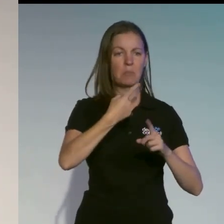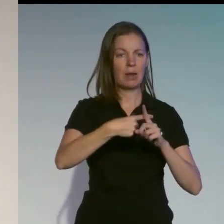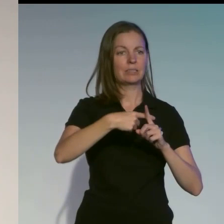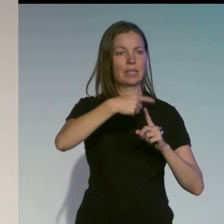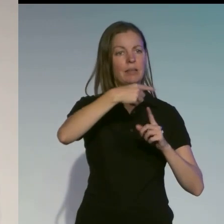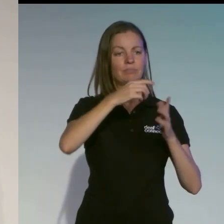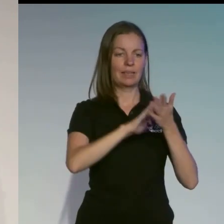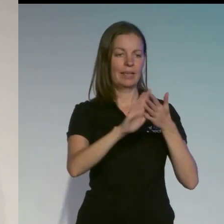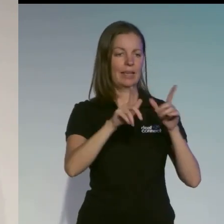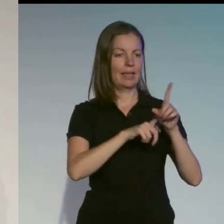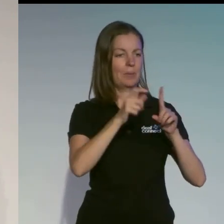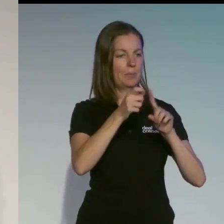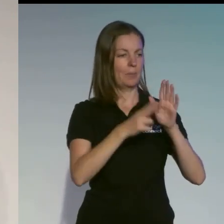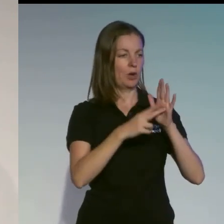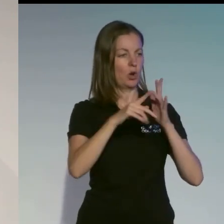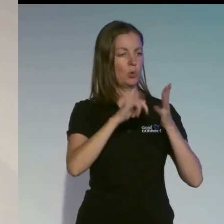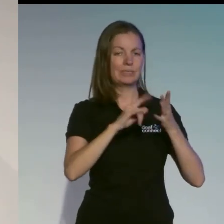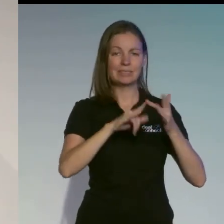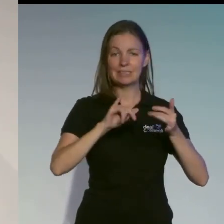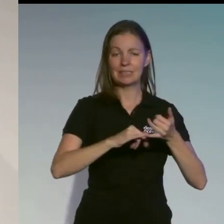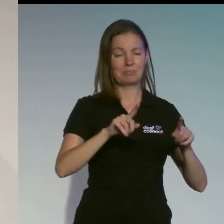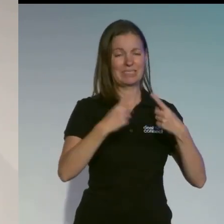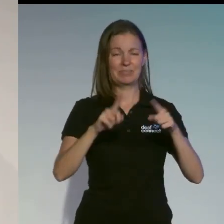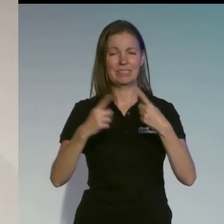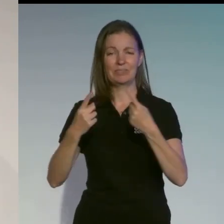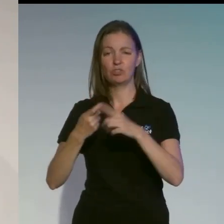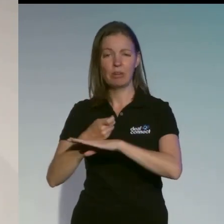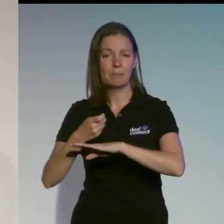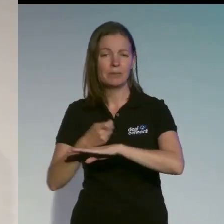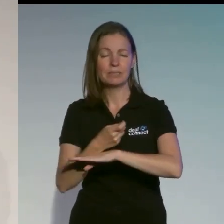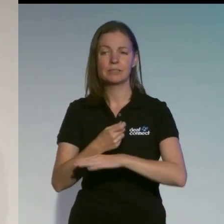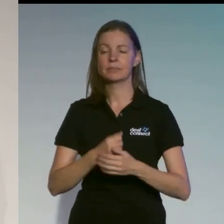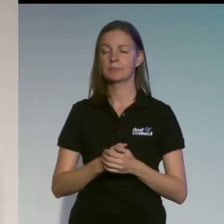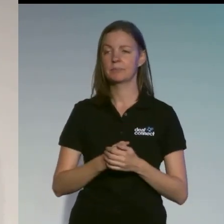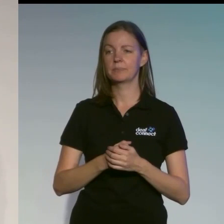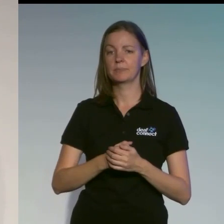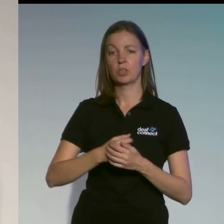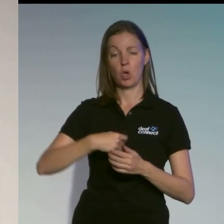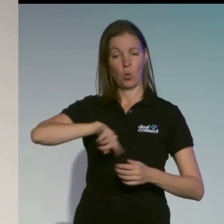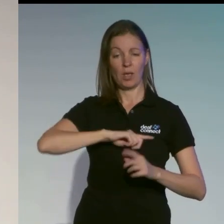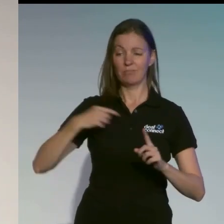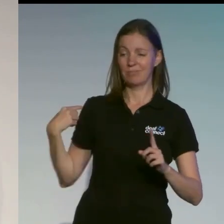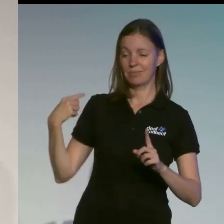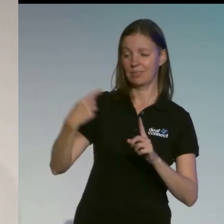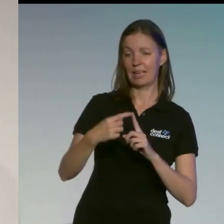all kinds of treatment. So we try to work on it. During the past 10 years, we provide legal